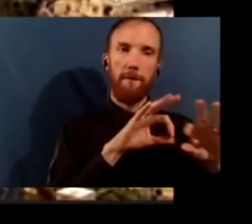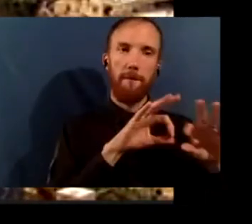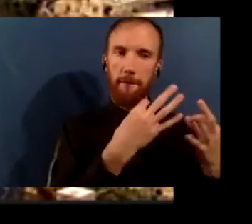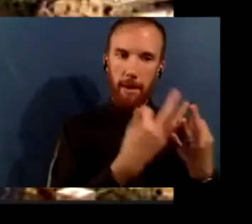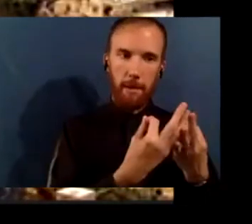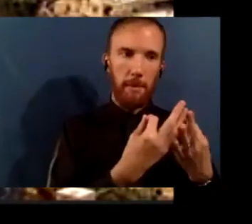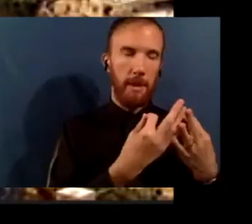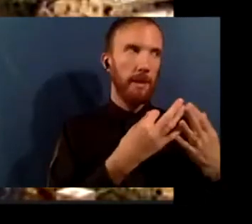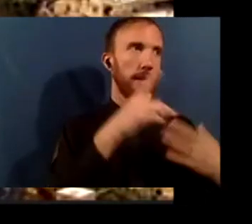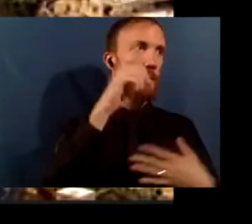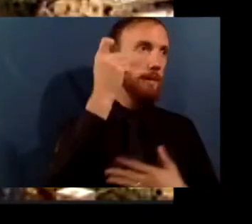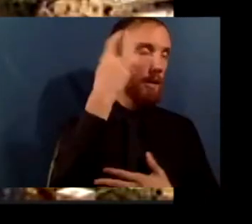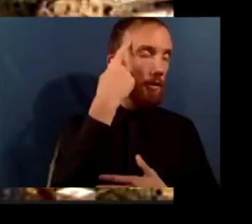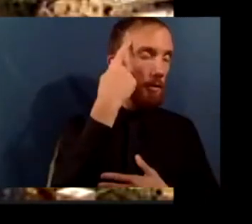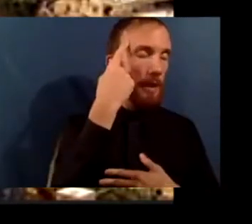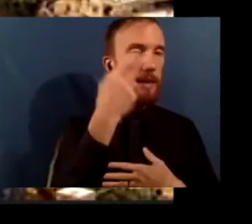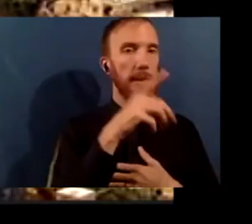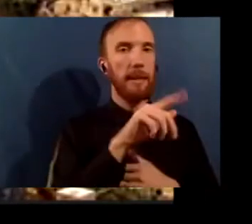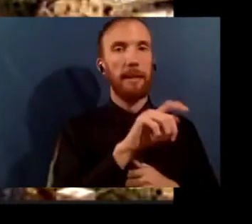government, taxes,